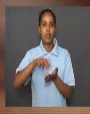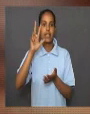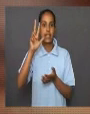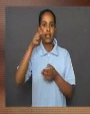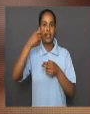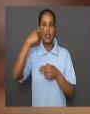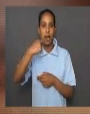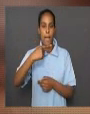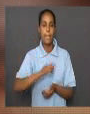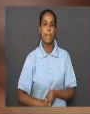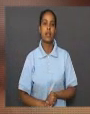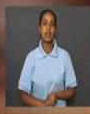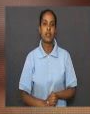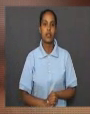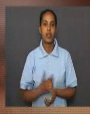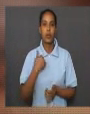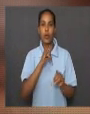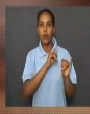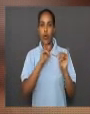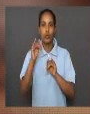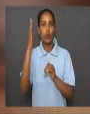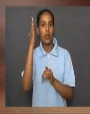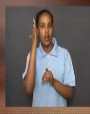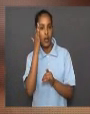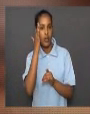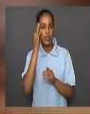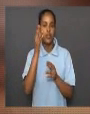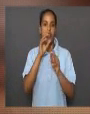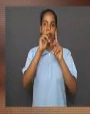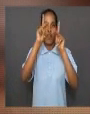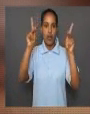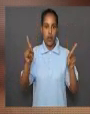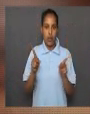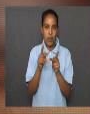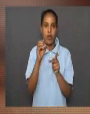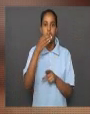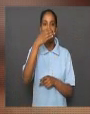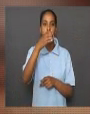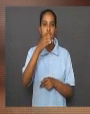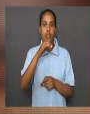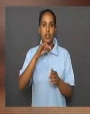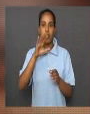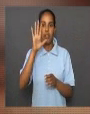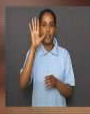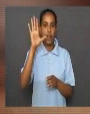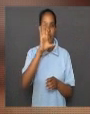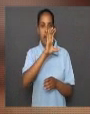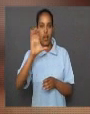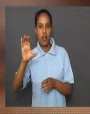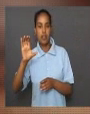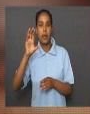12.3 grams. We also know that the volume of the solution is